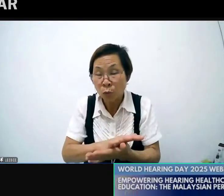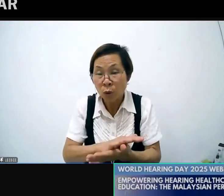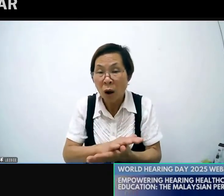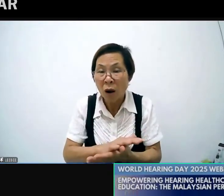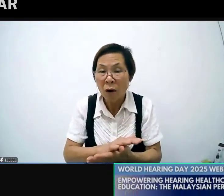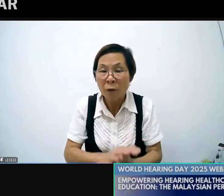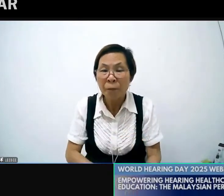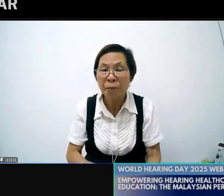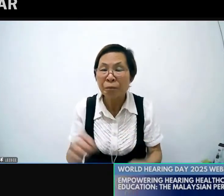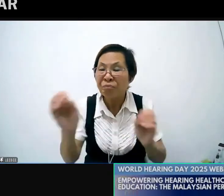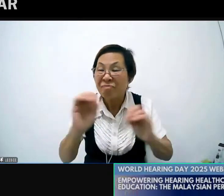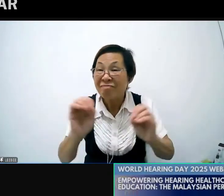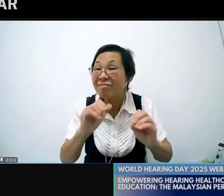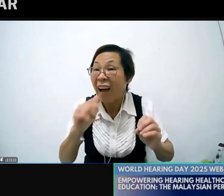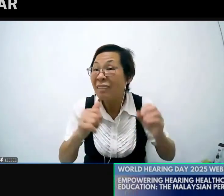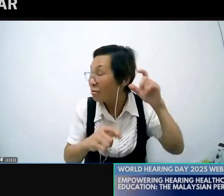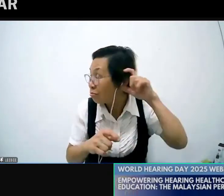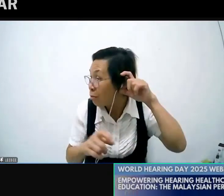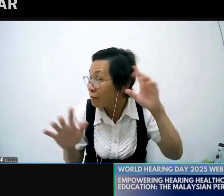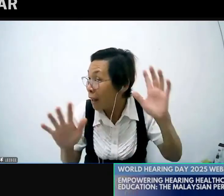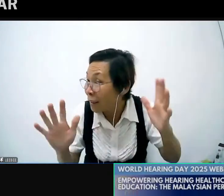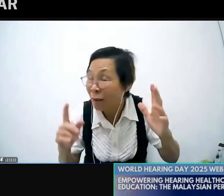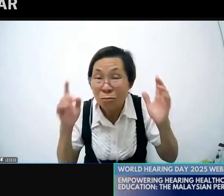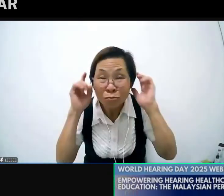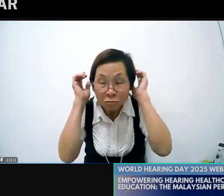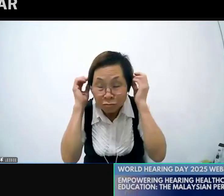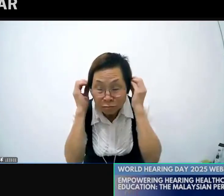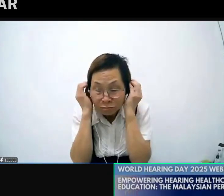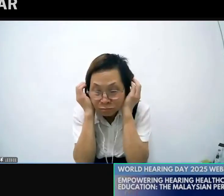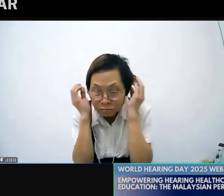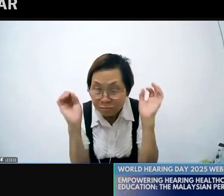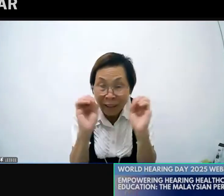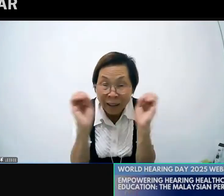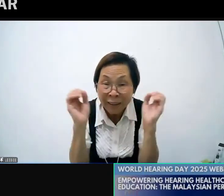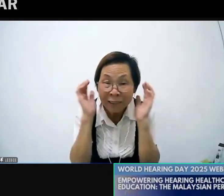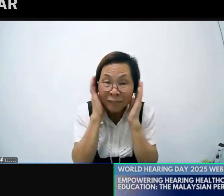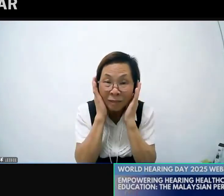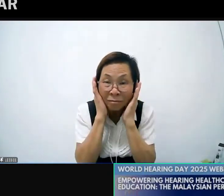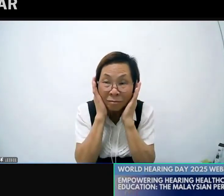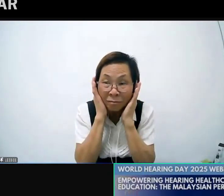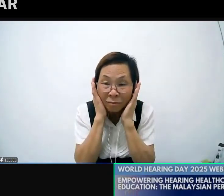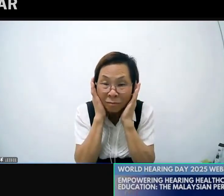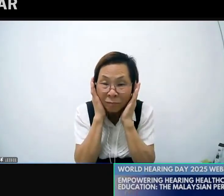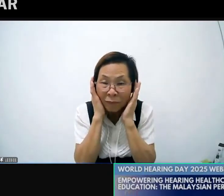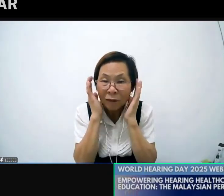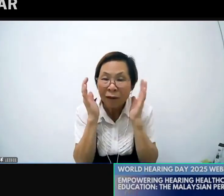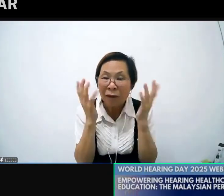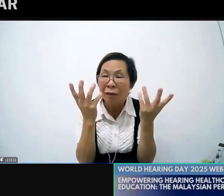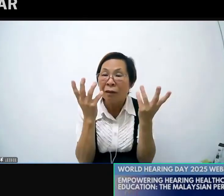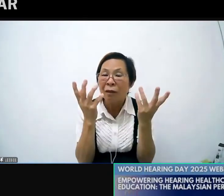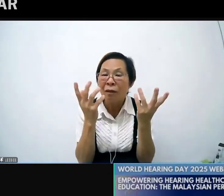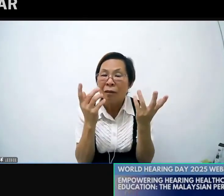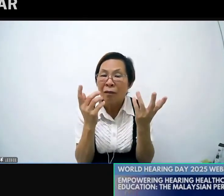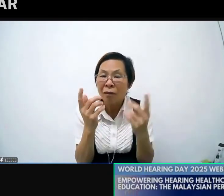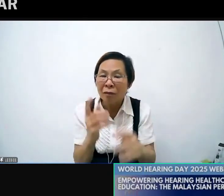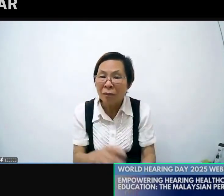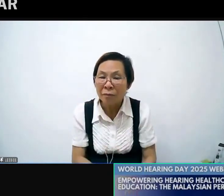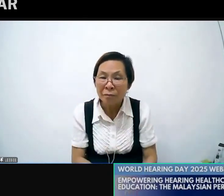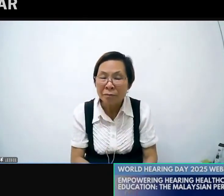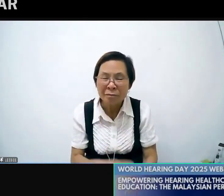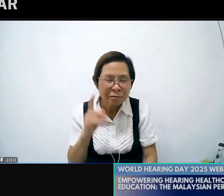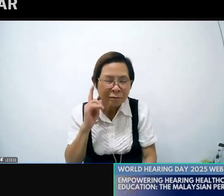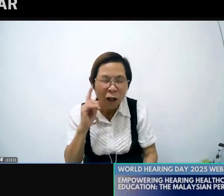without the hearing aids, if they have absent both ears, without the hearing aids, the bone conduction hearing aids, they might not hear that